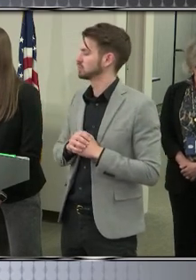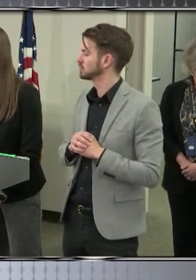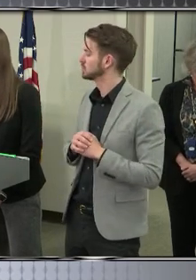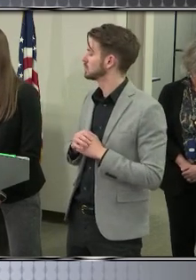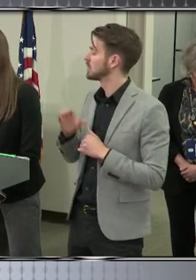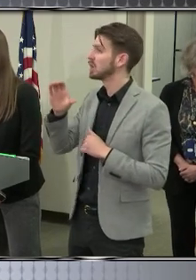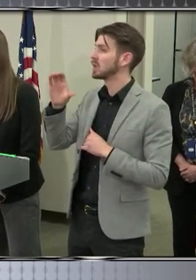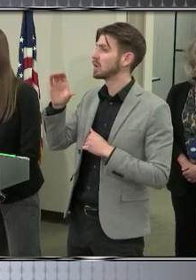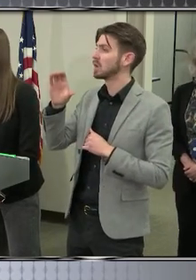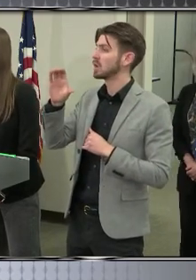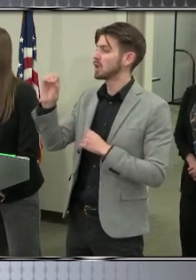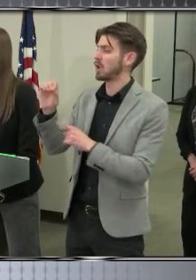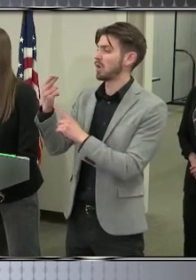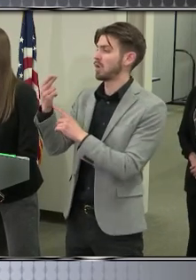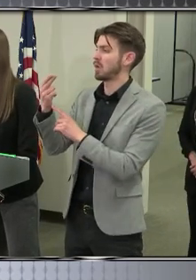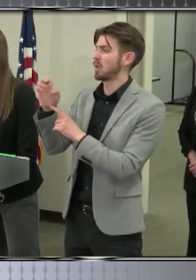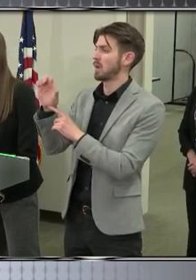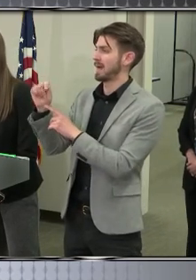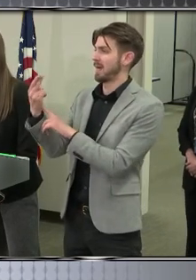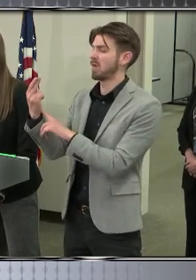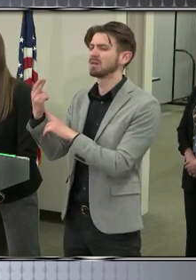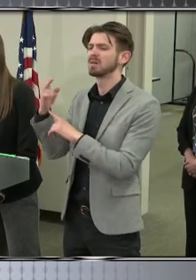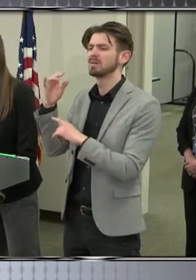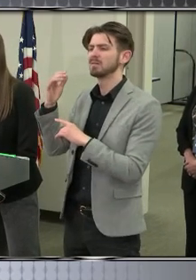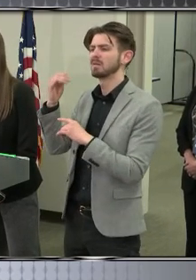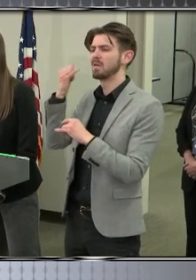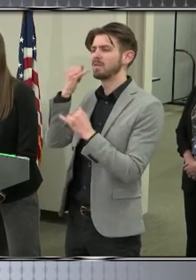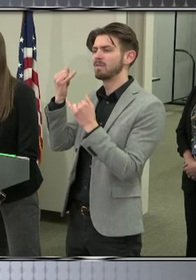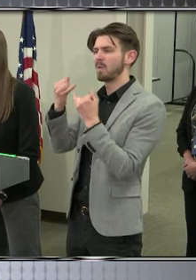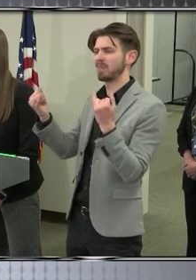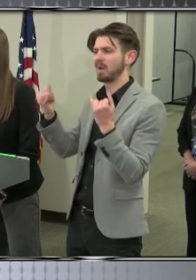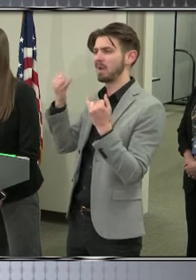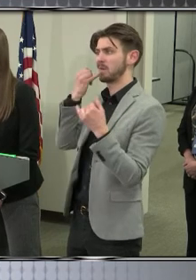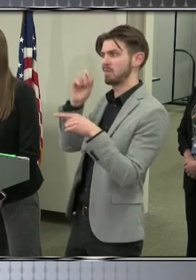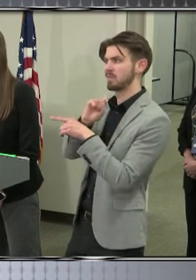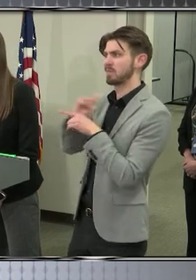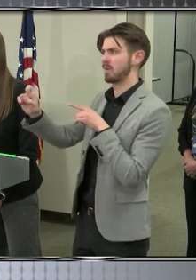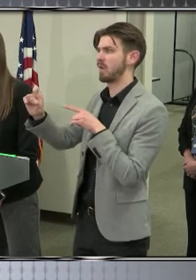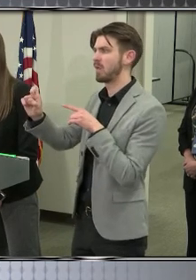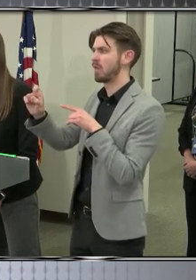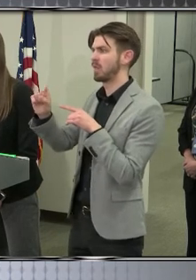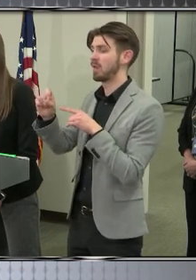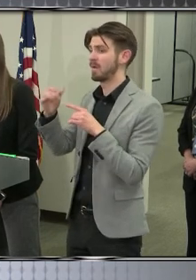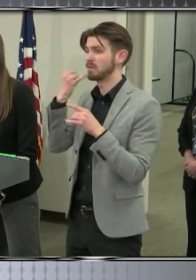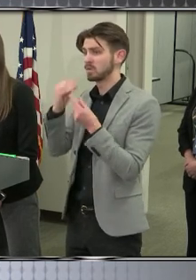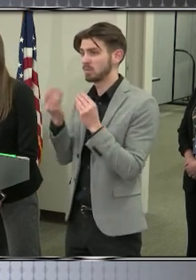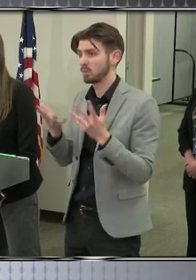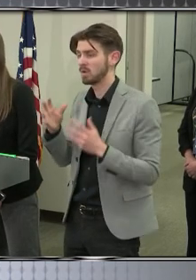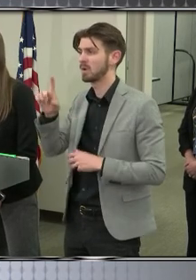hotline available to the public with any general questions about COVID-19. And that number is